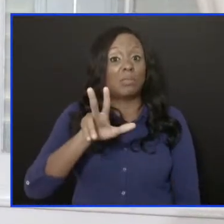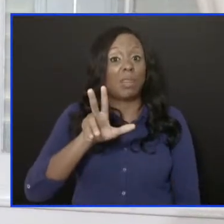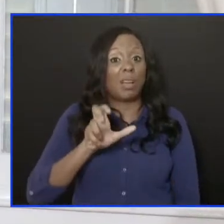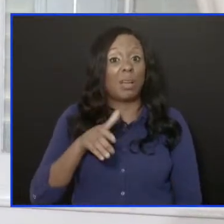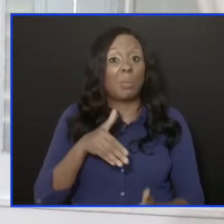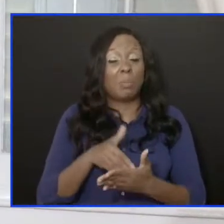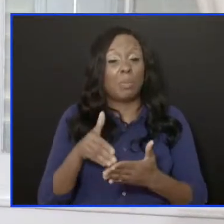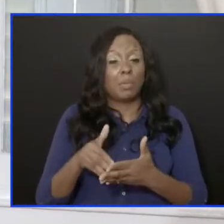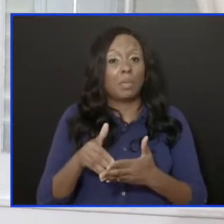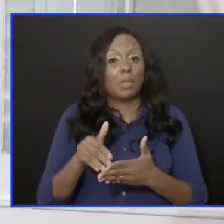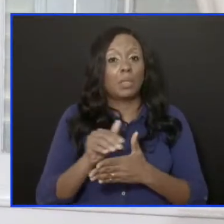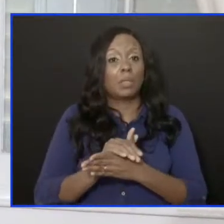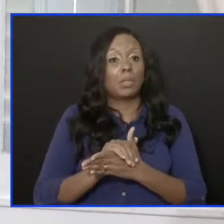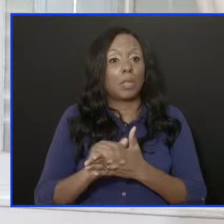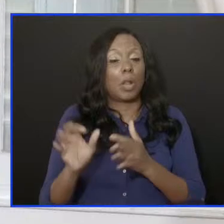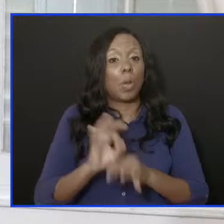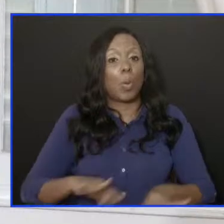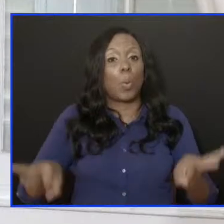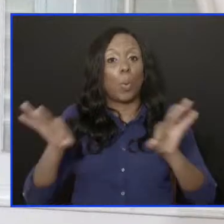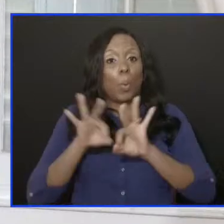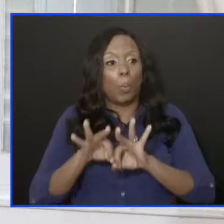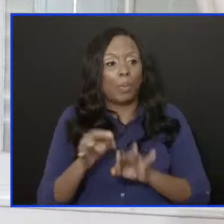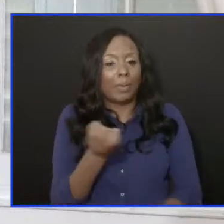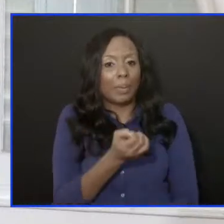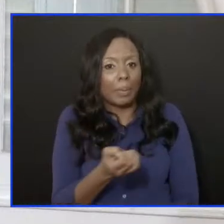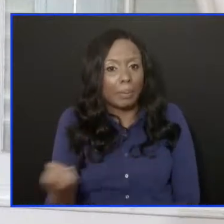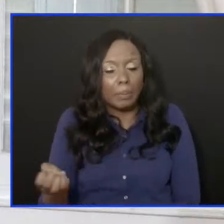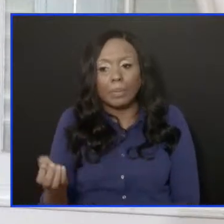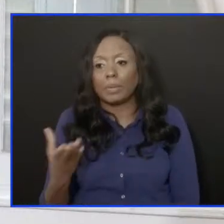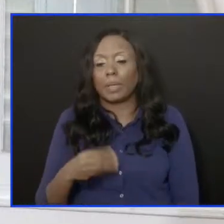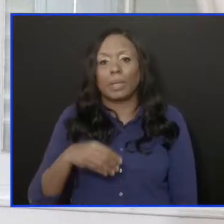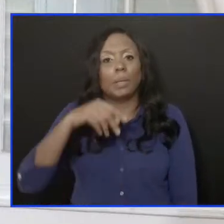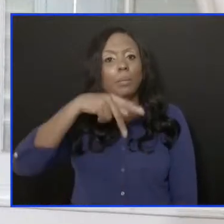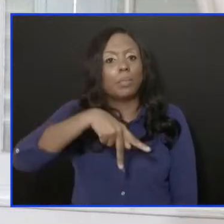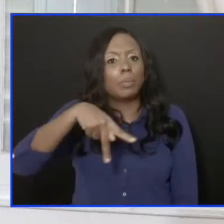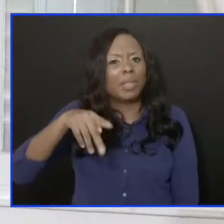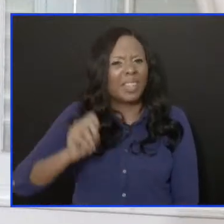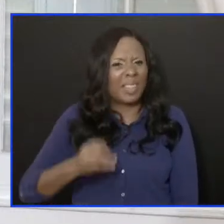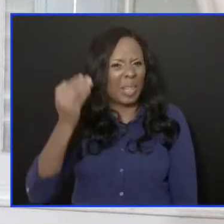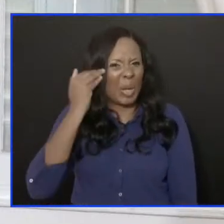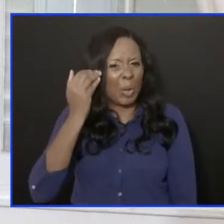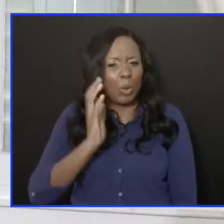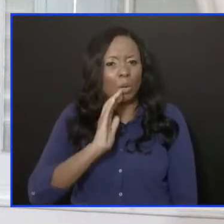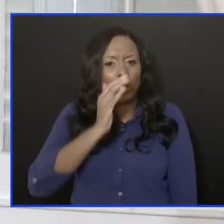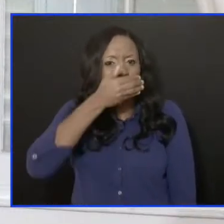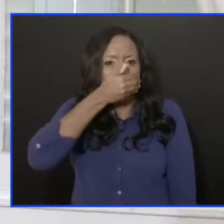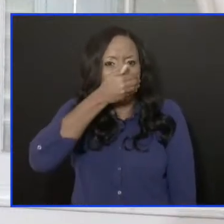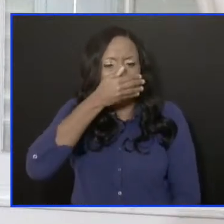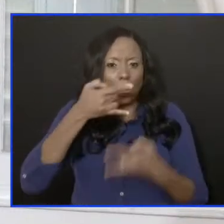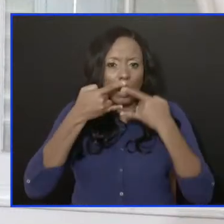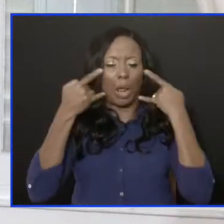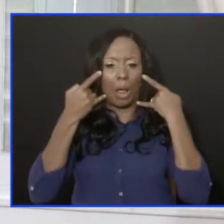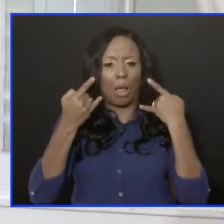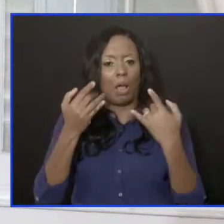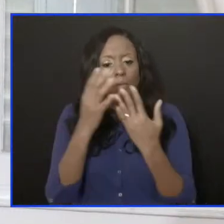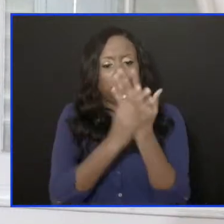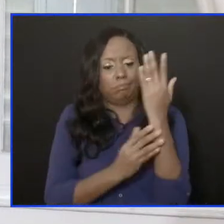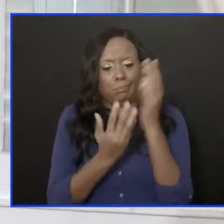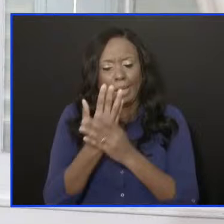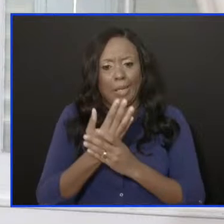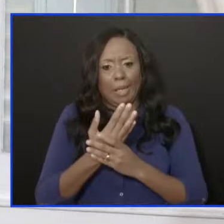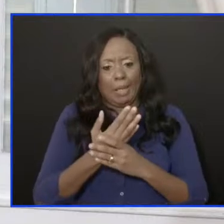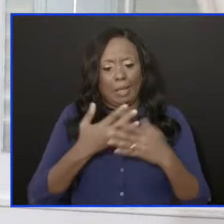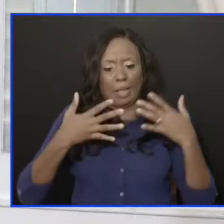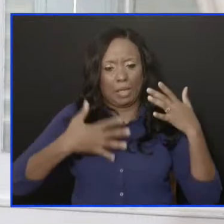and PPE and other items, and of course, they are very, very welcome at this point in time. So that this is